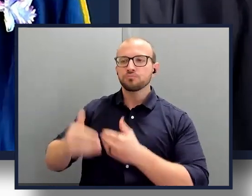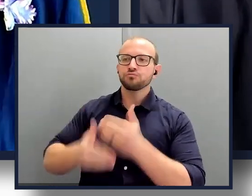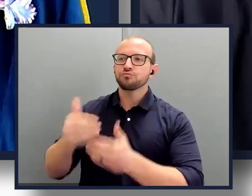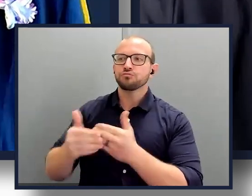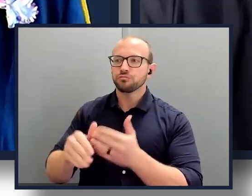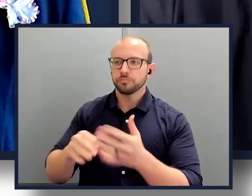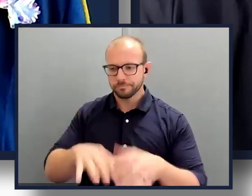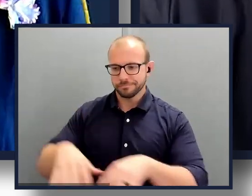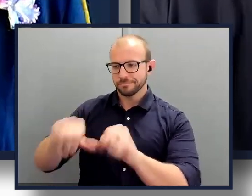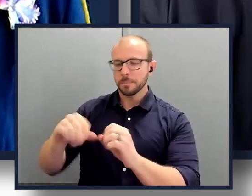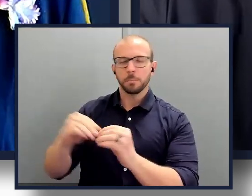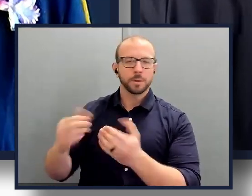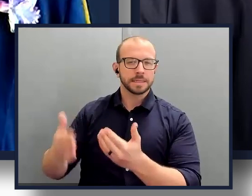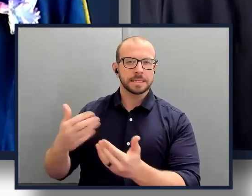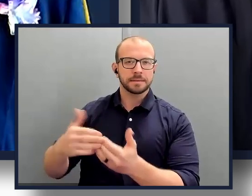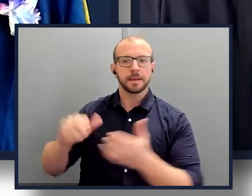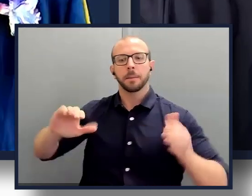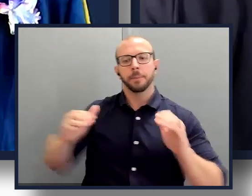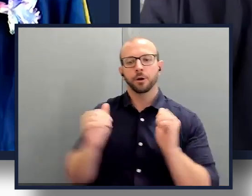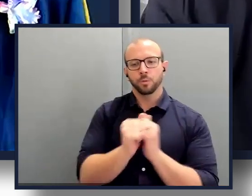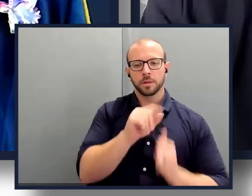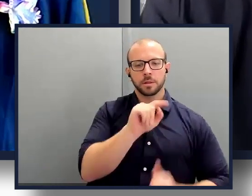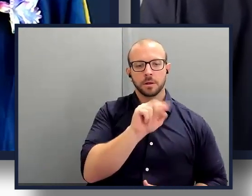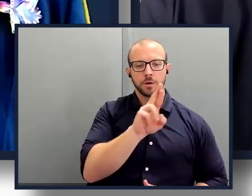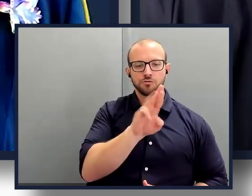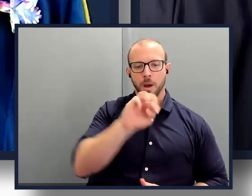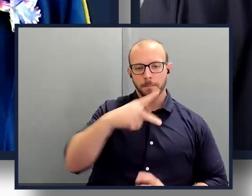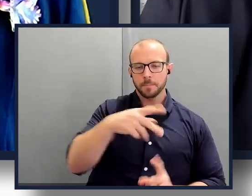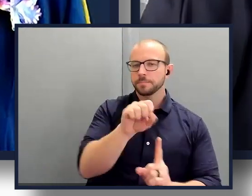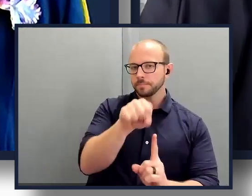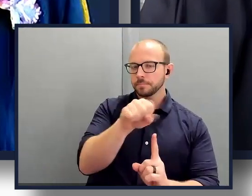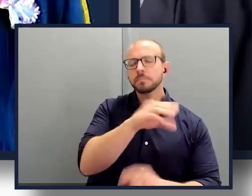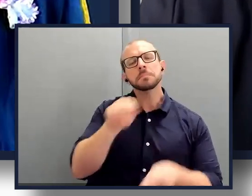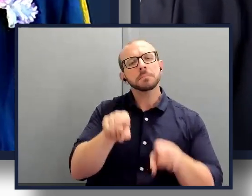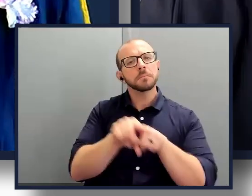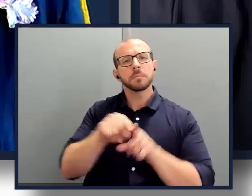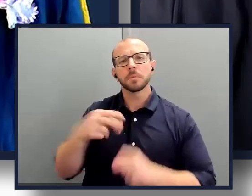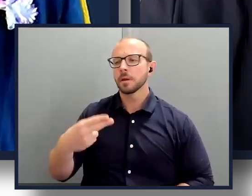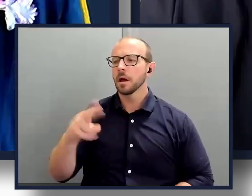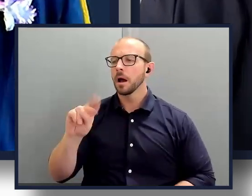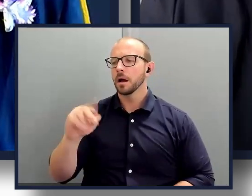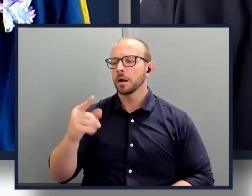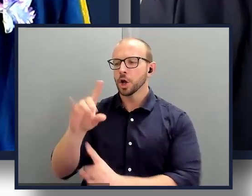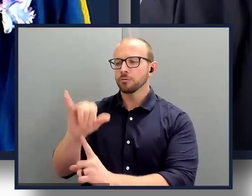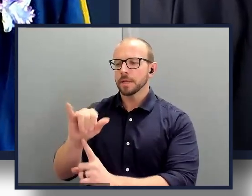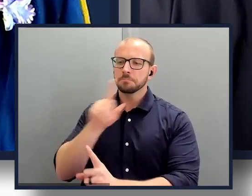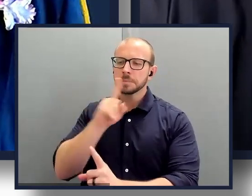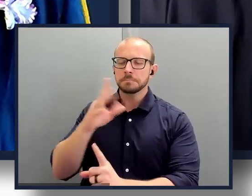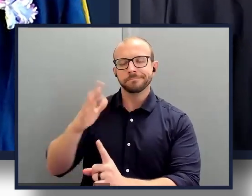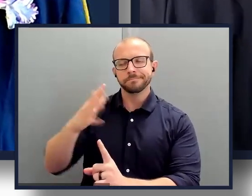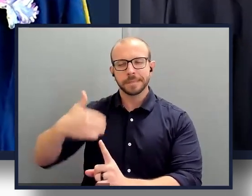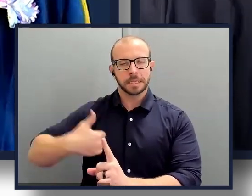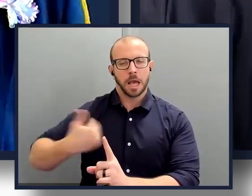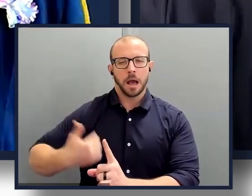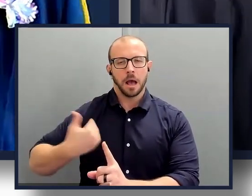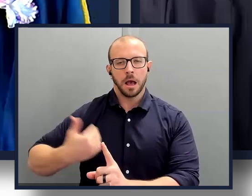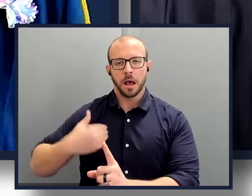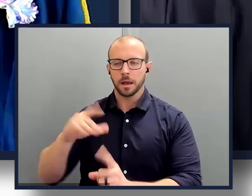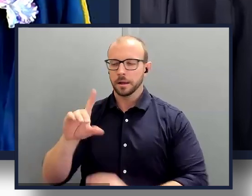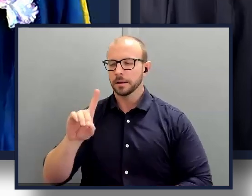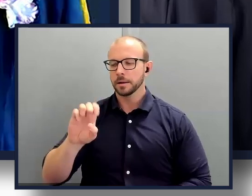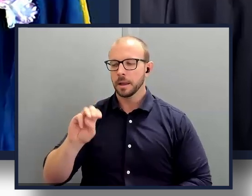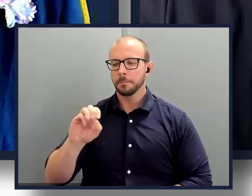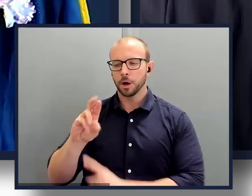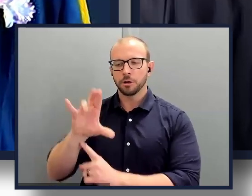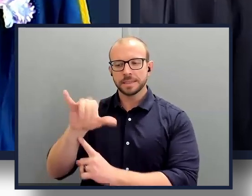be for Trump. Also, Hungary was a relatively young democracy. Most